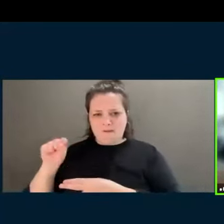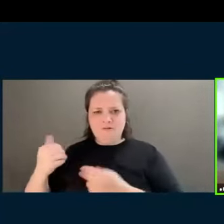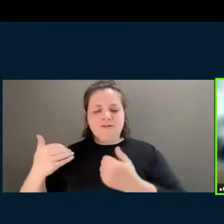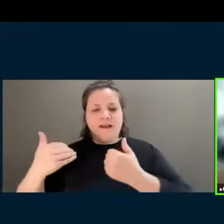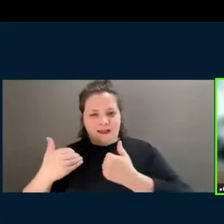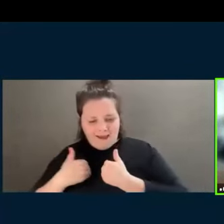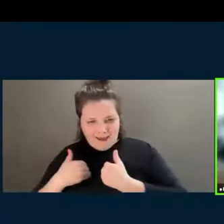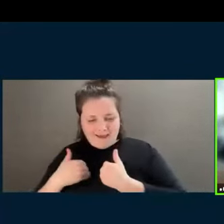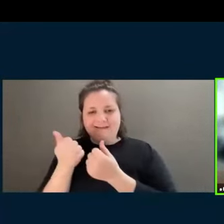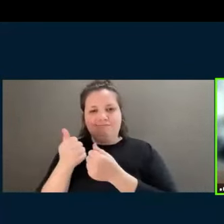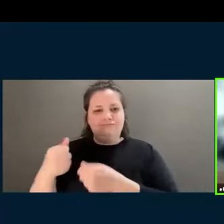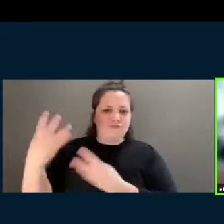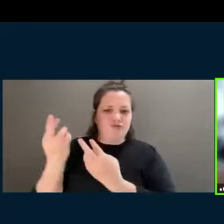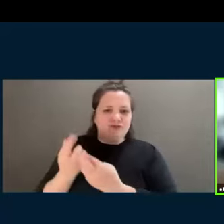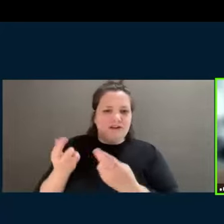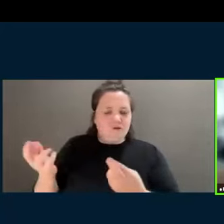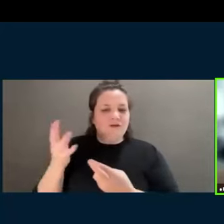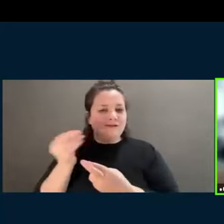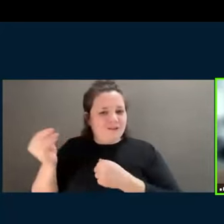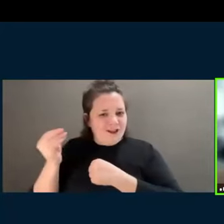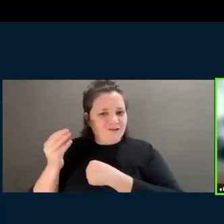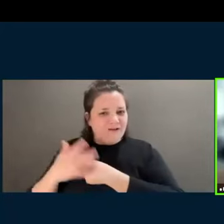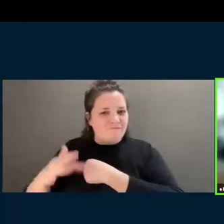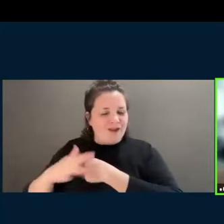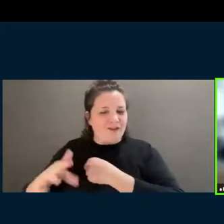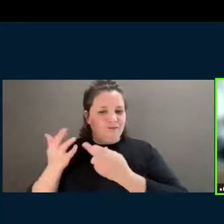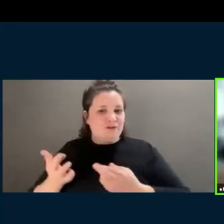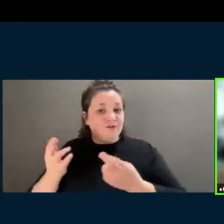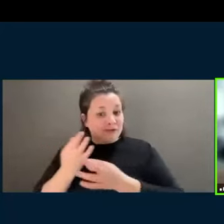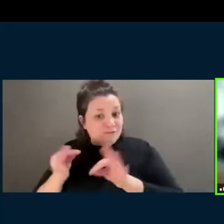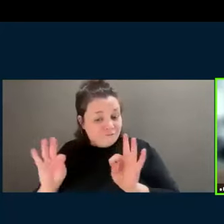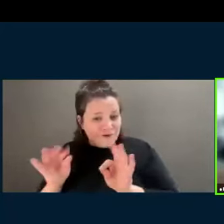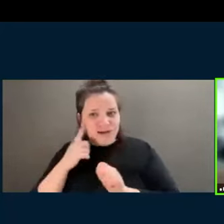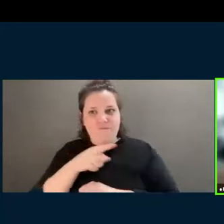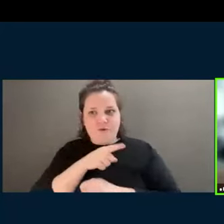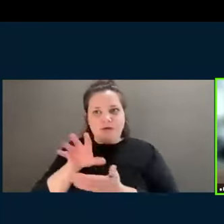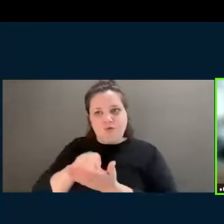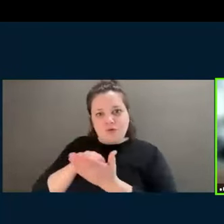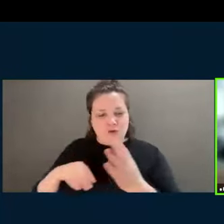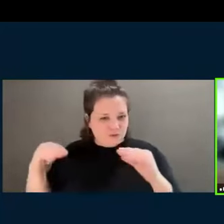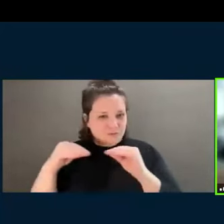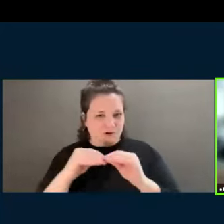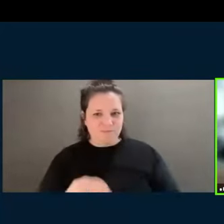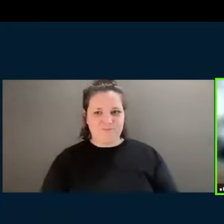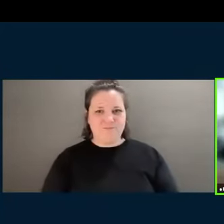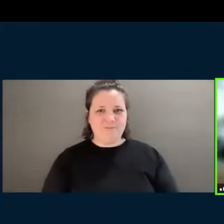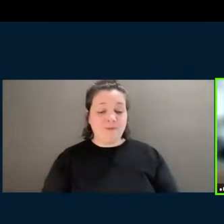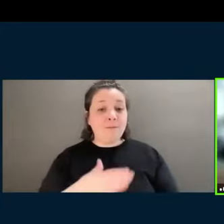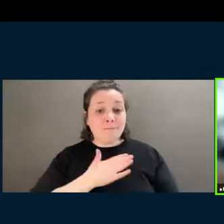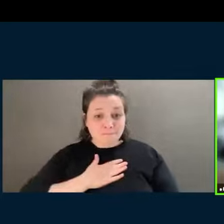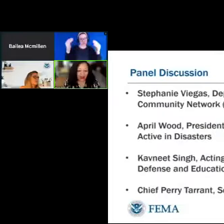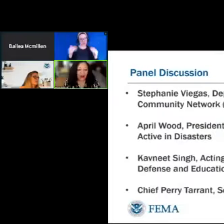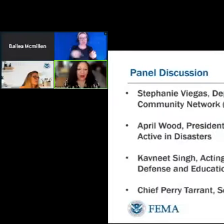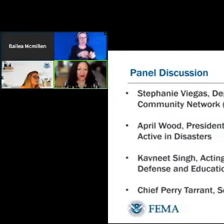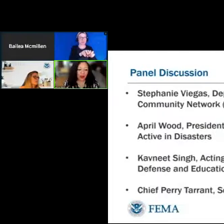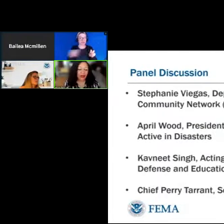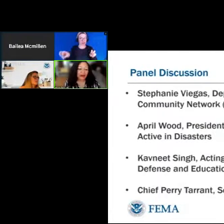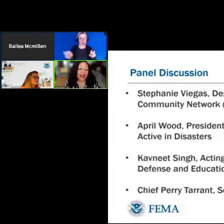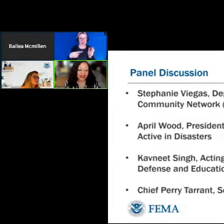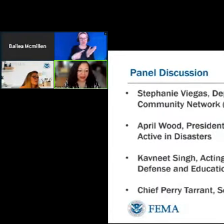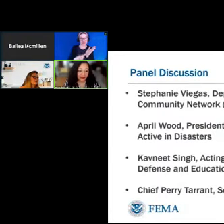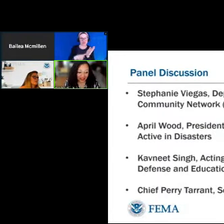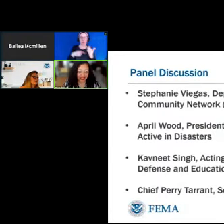within the Department of Justice where you can get free and available support as well. So again, please take advantage of what has been shared by our leaders. I